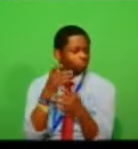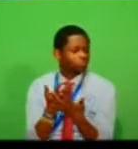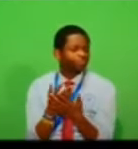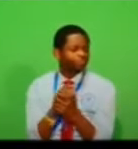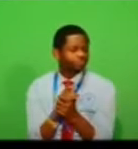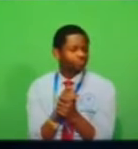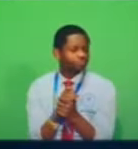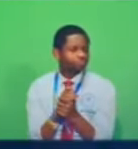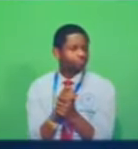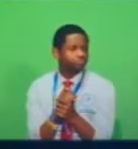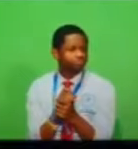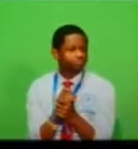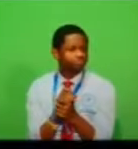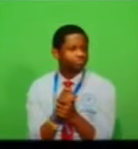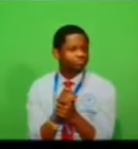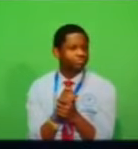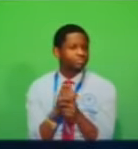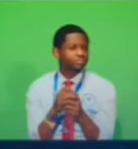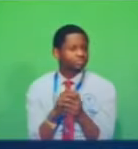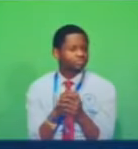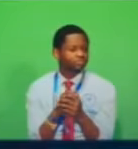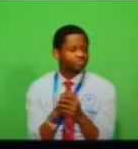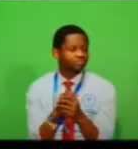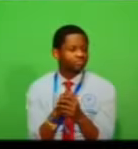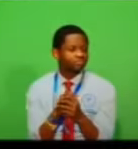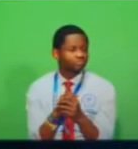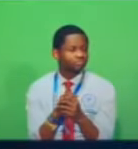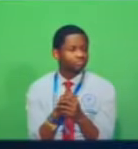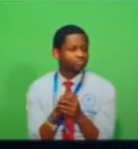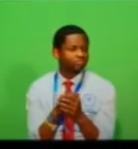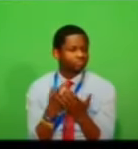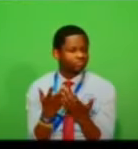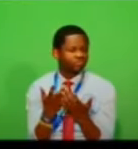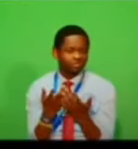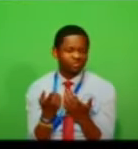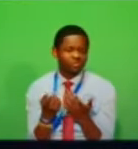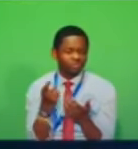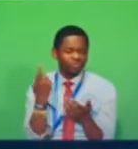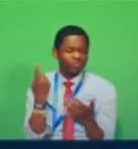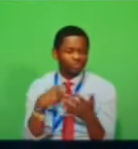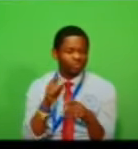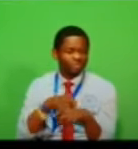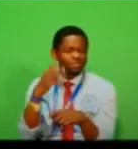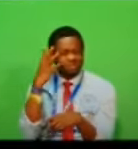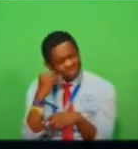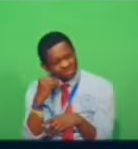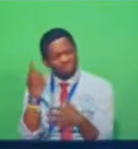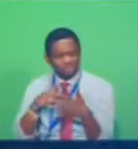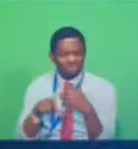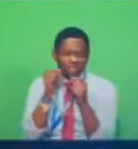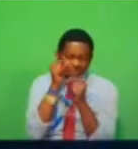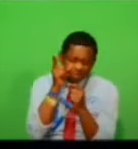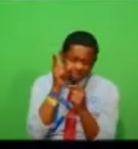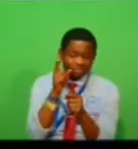demands upon your life? Do you ever sleep at night? What time do you wake up? Do you rest? Or is it